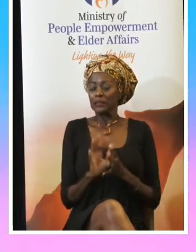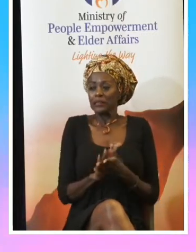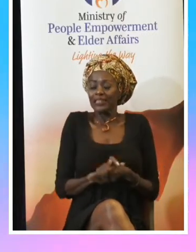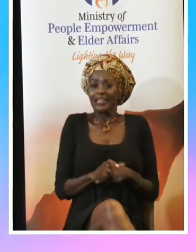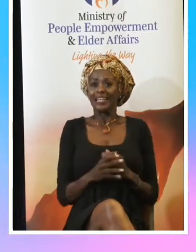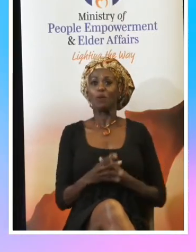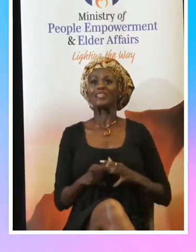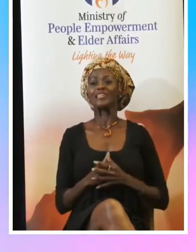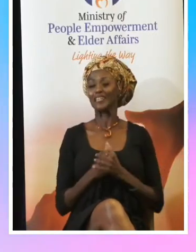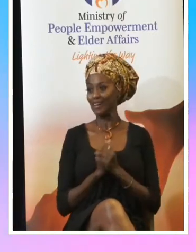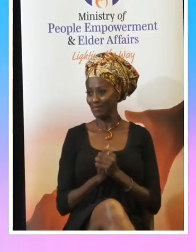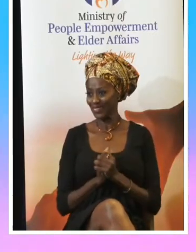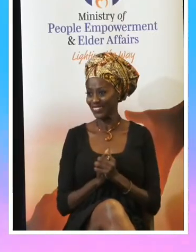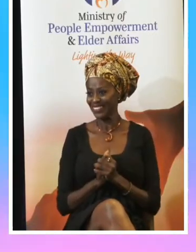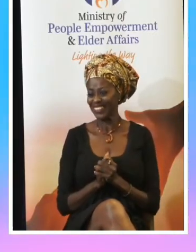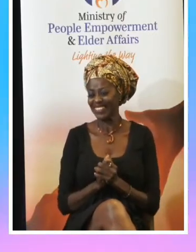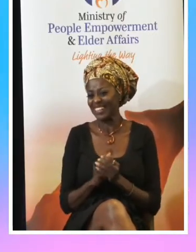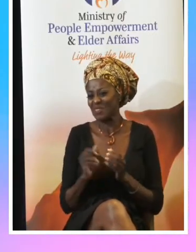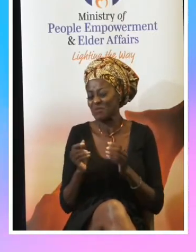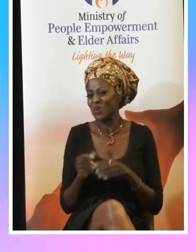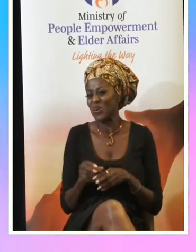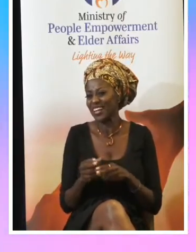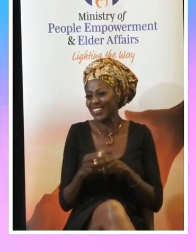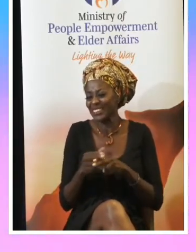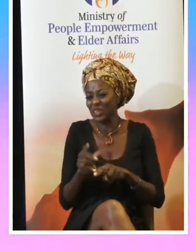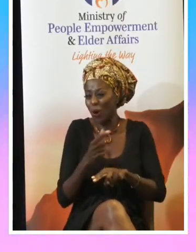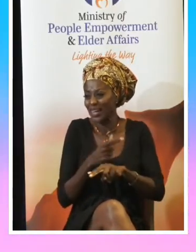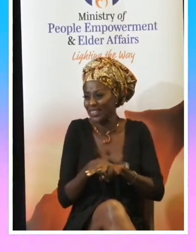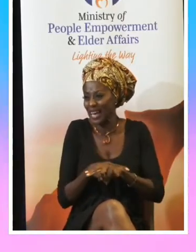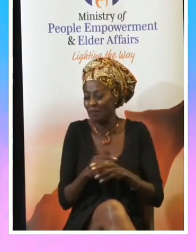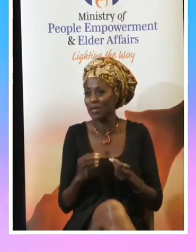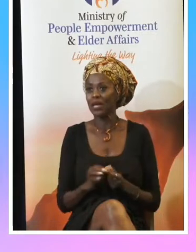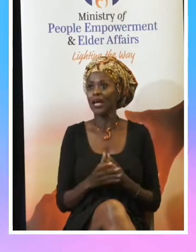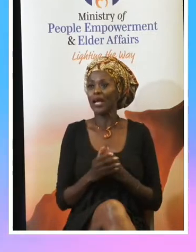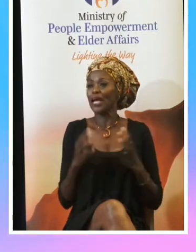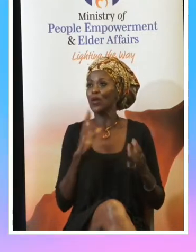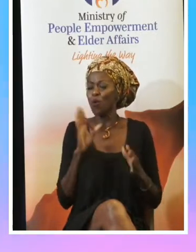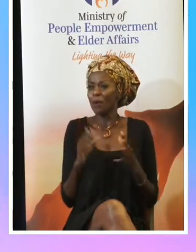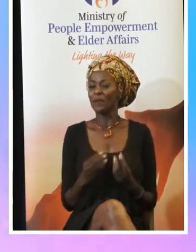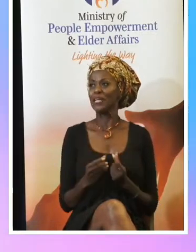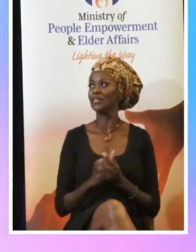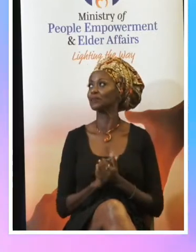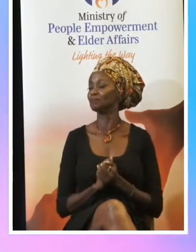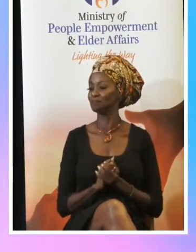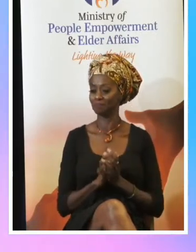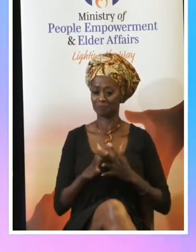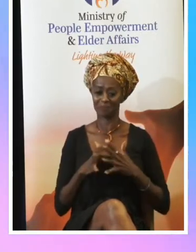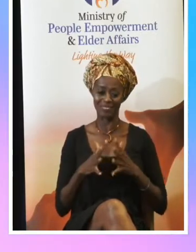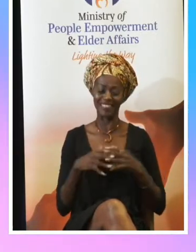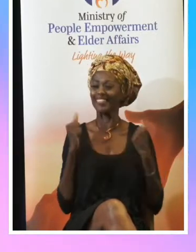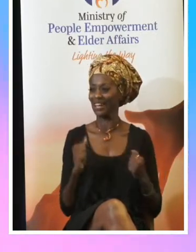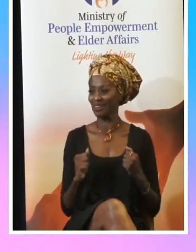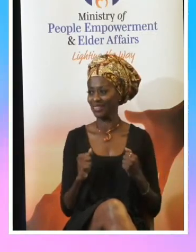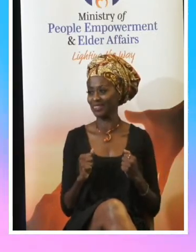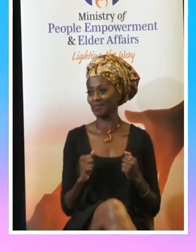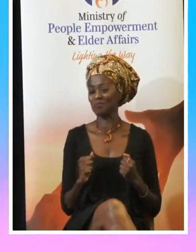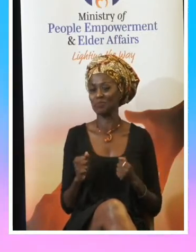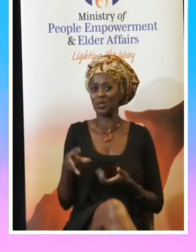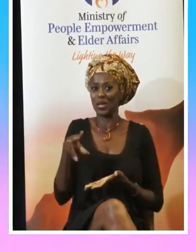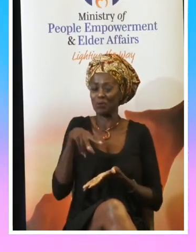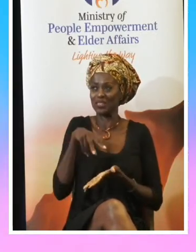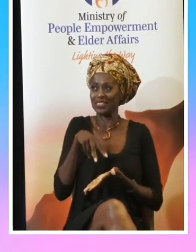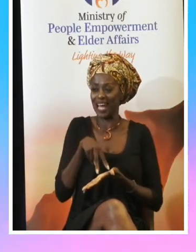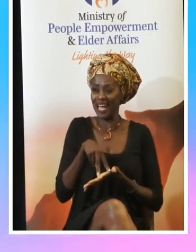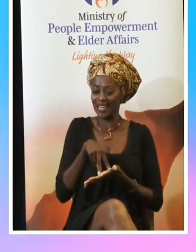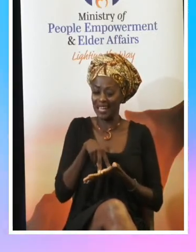And every time Andrele stood to speak on a given subject, he stood to speak, and he had